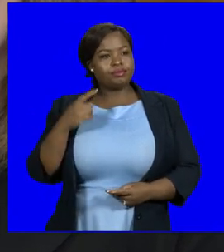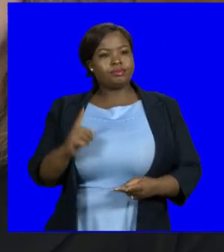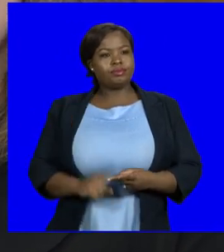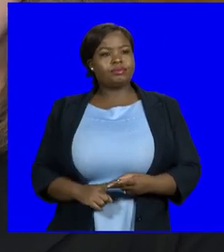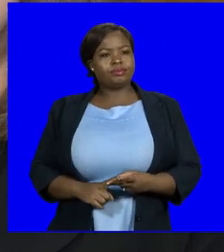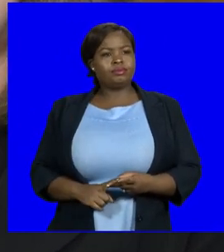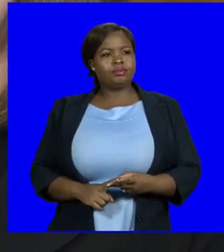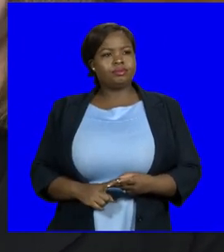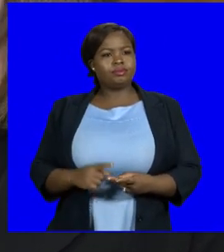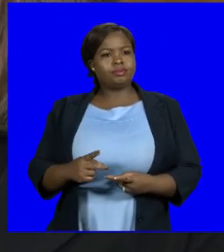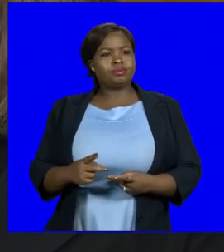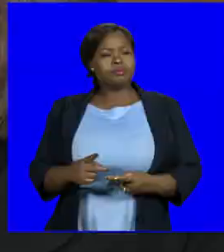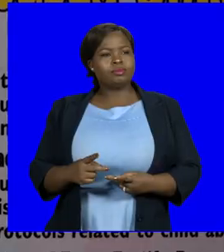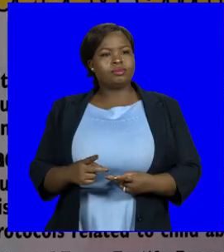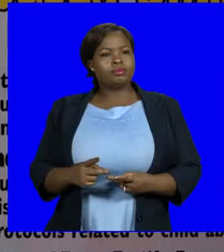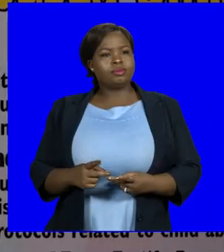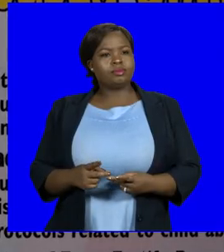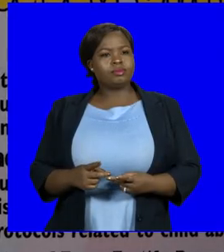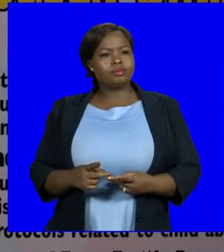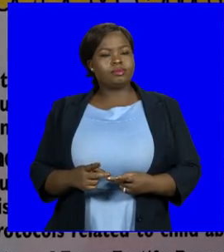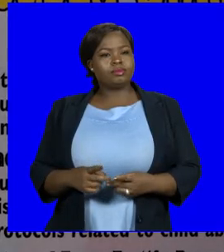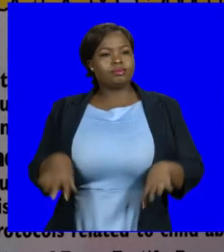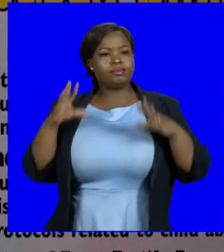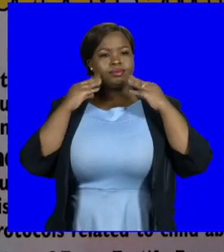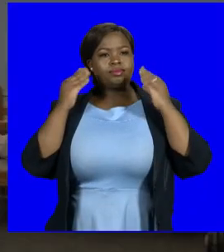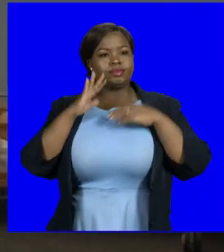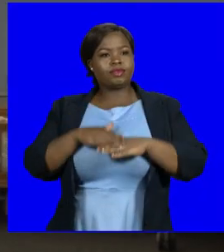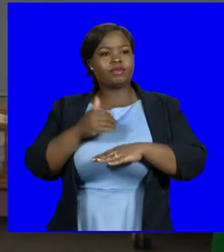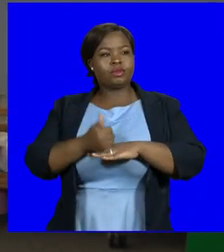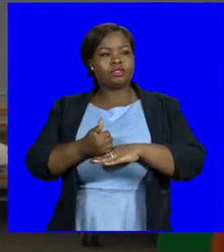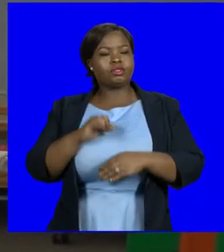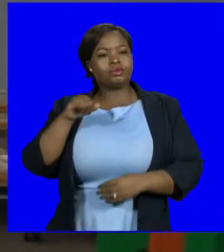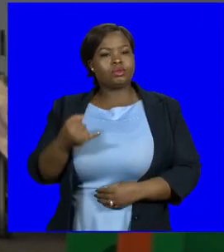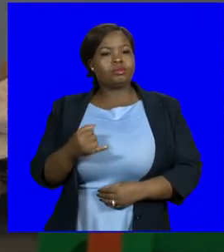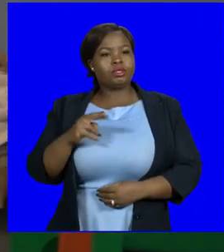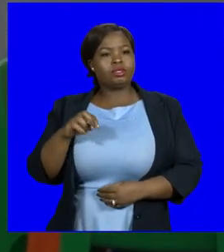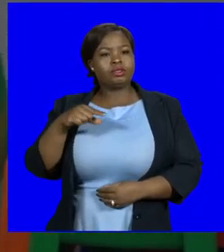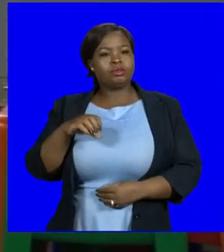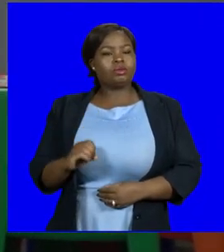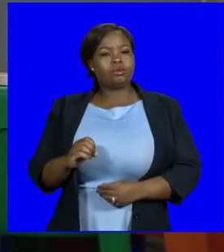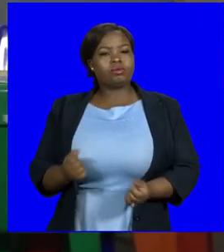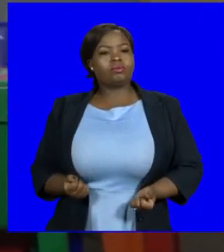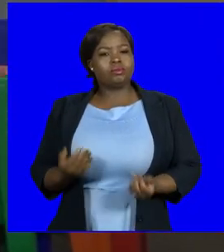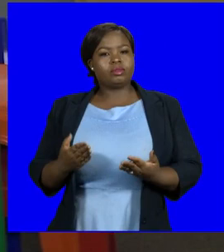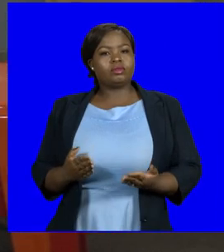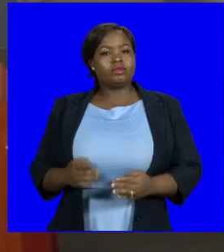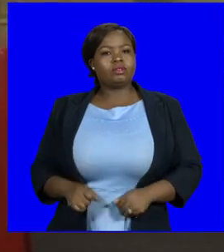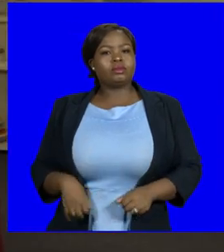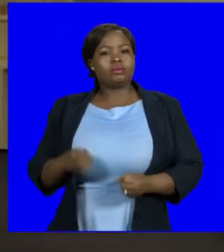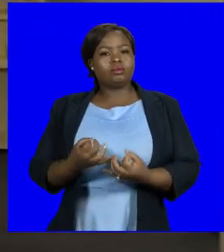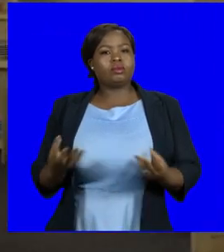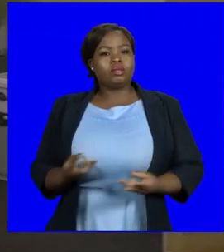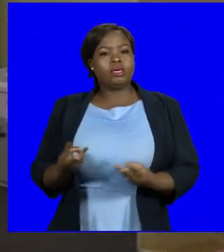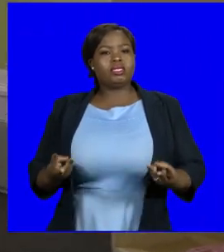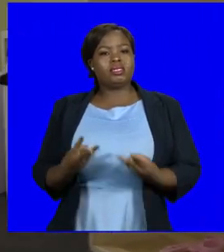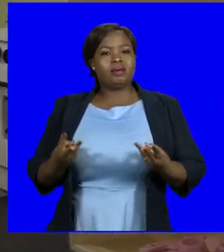swim was the good that it will do for the children. The Teddy Bear Foundation, a Johannesburg NGO that provides services to thousands of survivors of